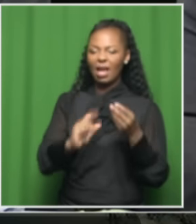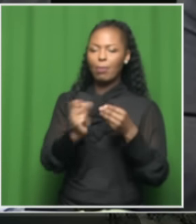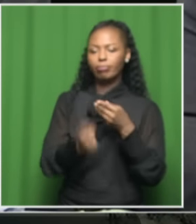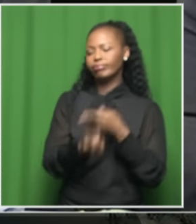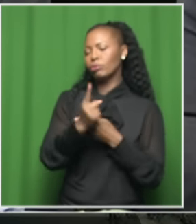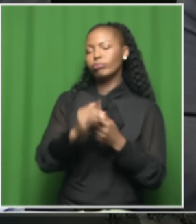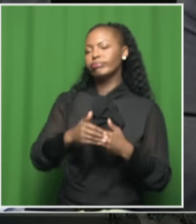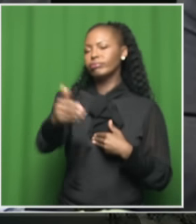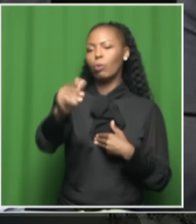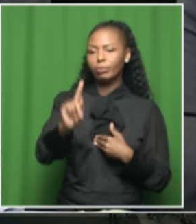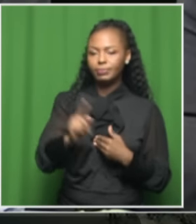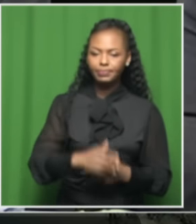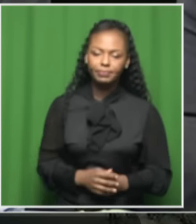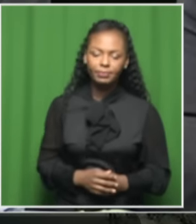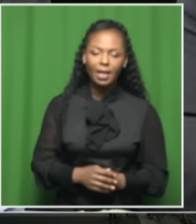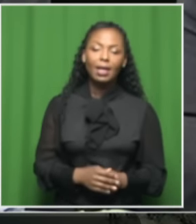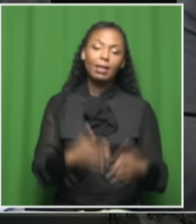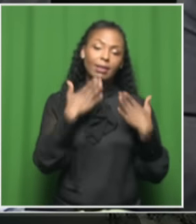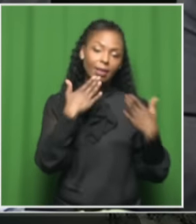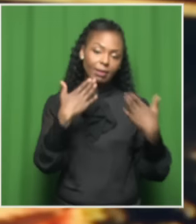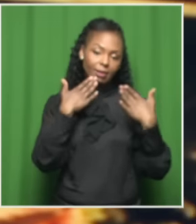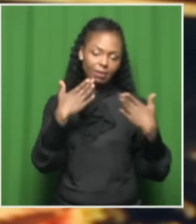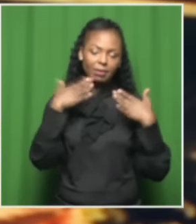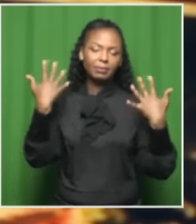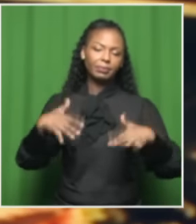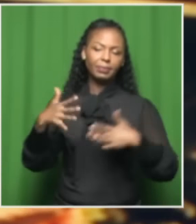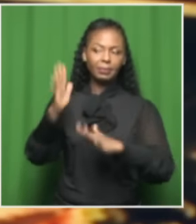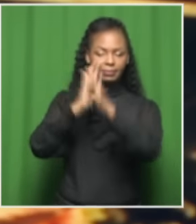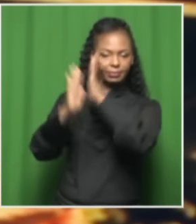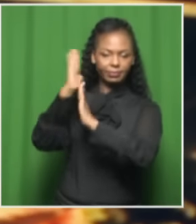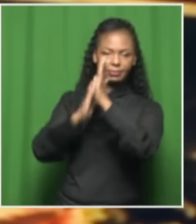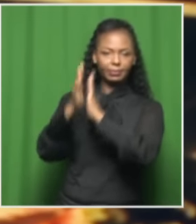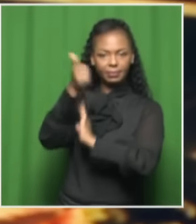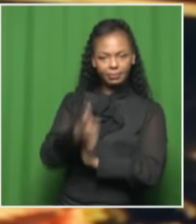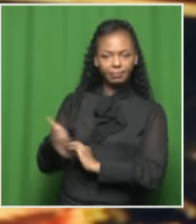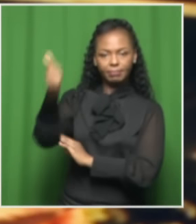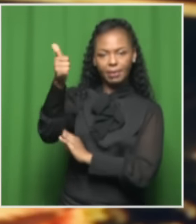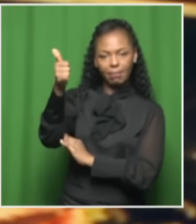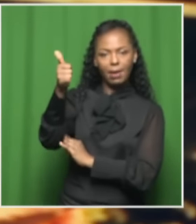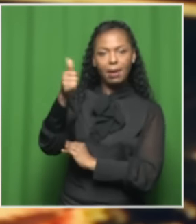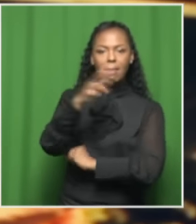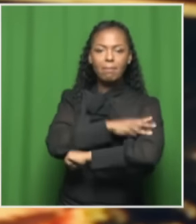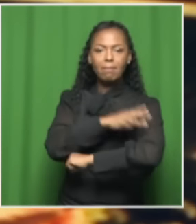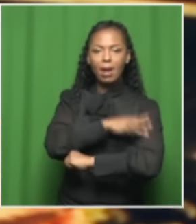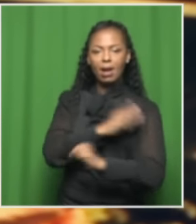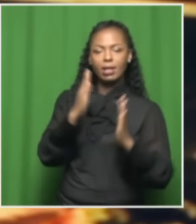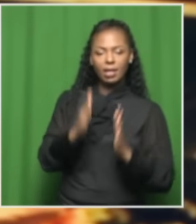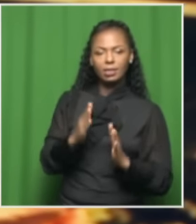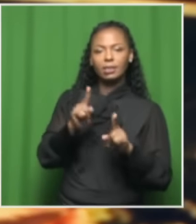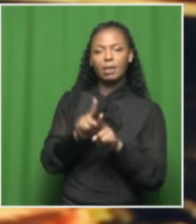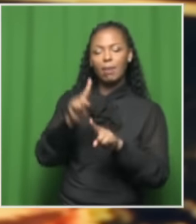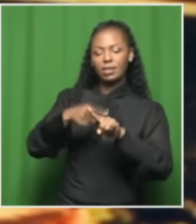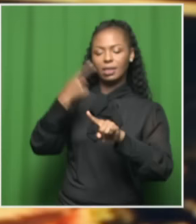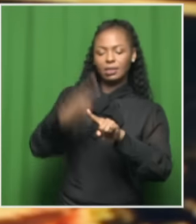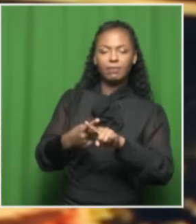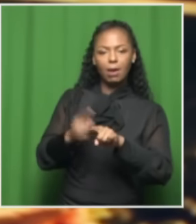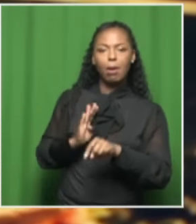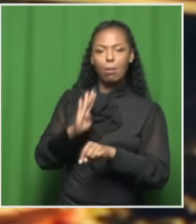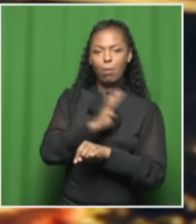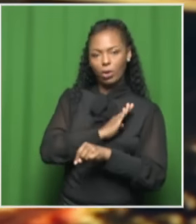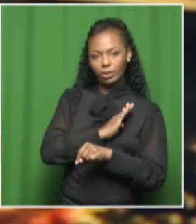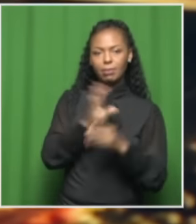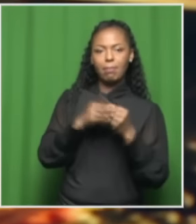you for talking to us. Pastor Wayne Chaff, the Rhema General Manager, also Executive Board Member and Spokesperson for the Church, firstly sharing